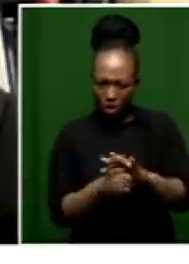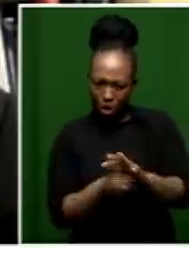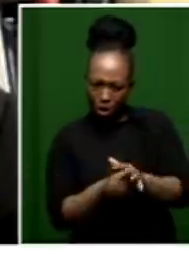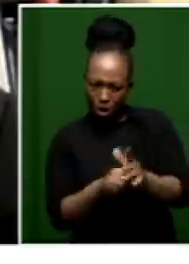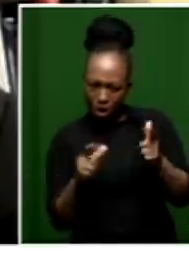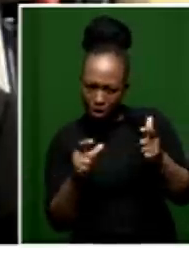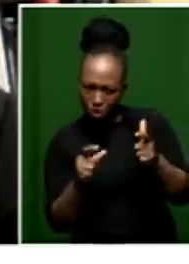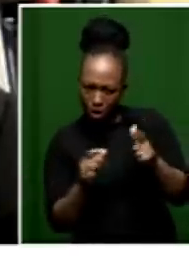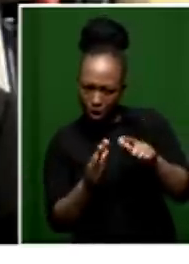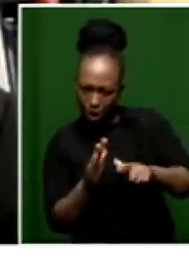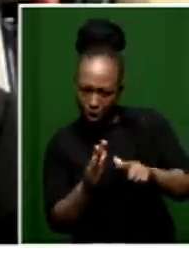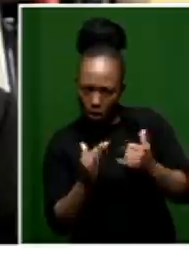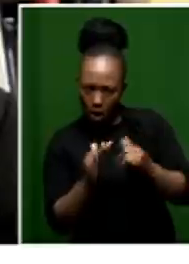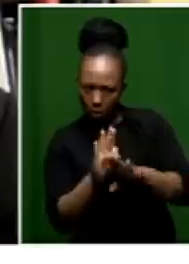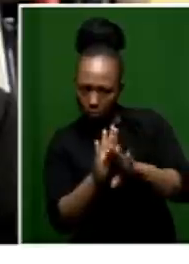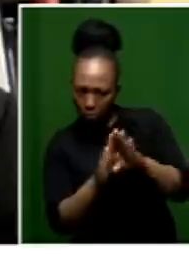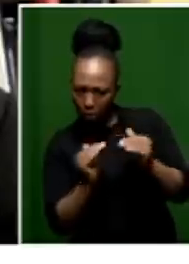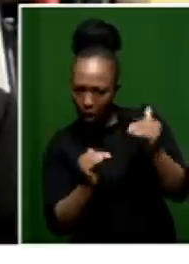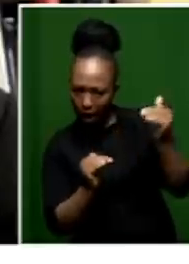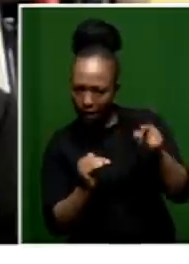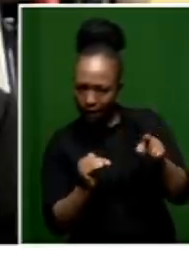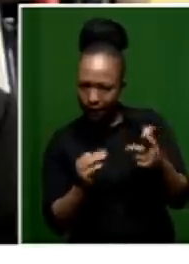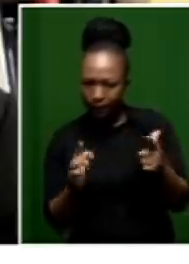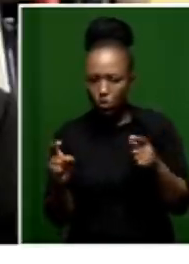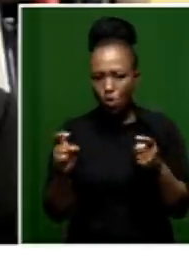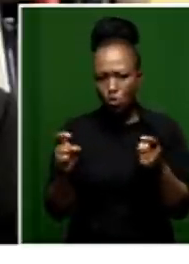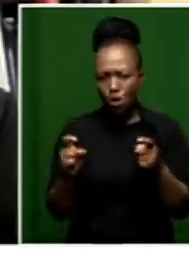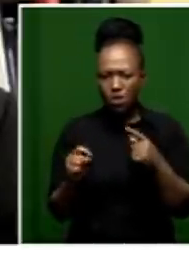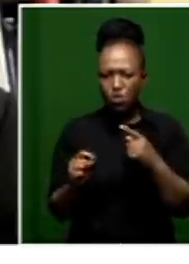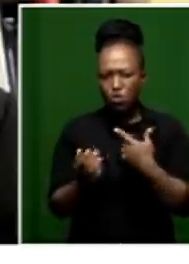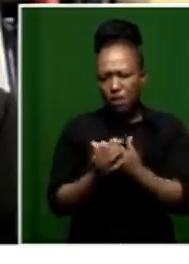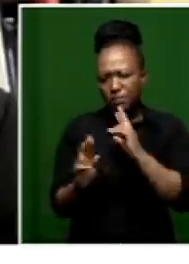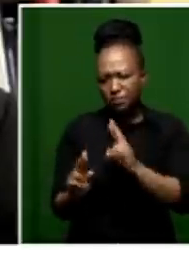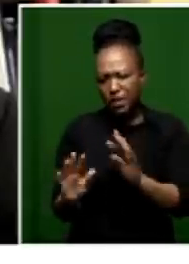spikes and the increases in the waves as we go along?